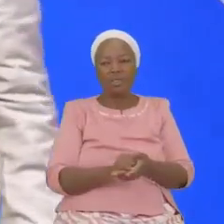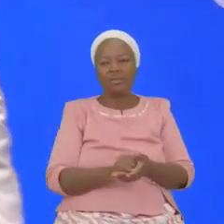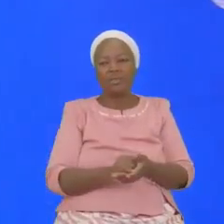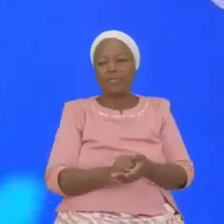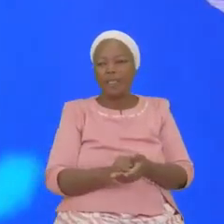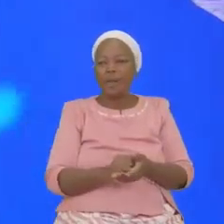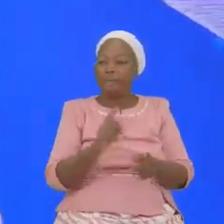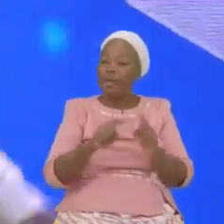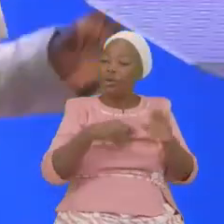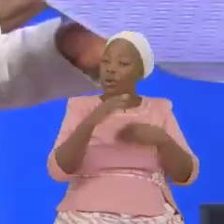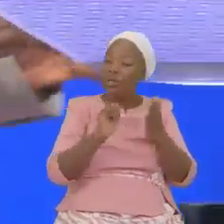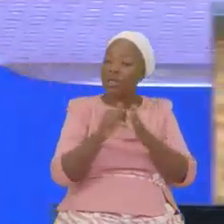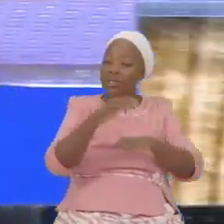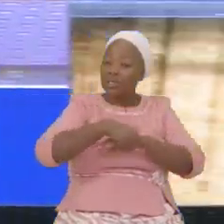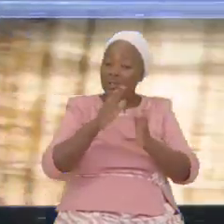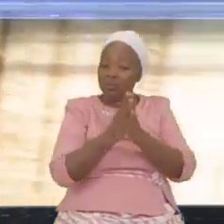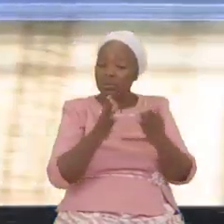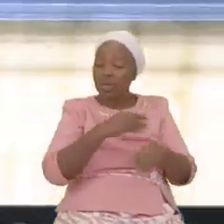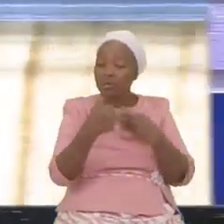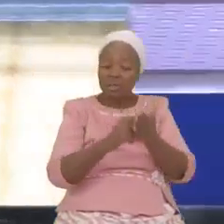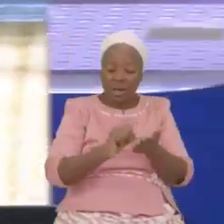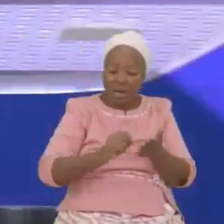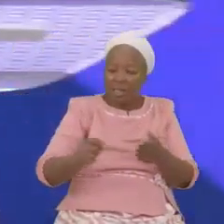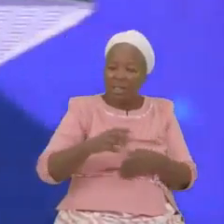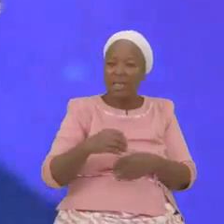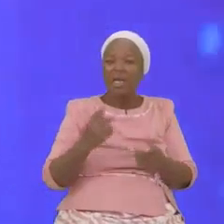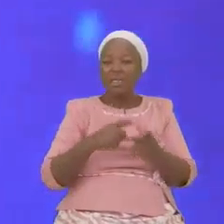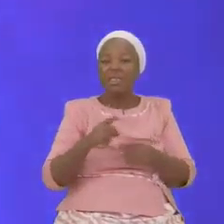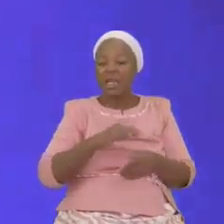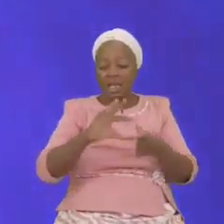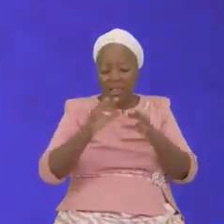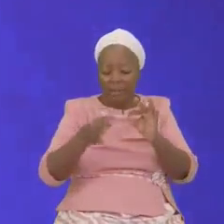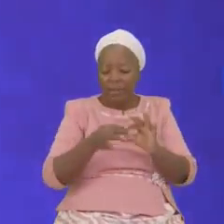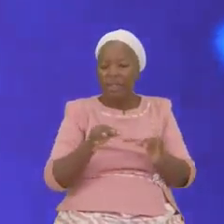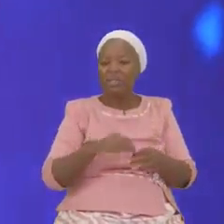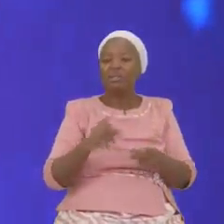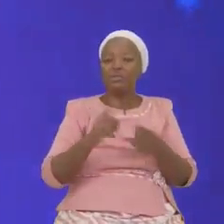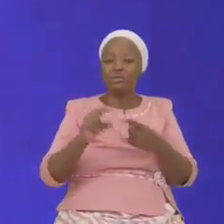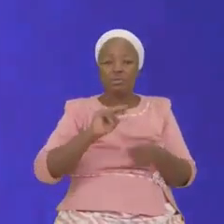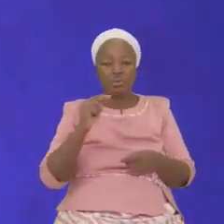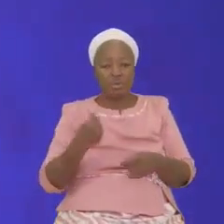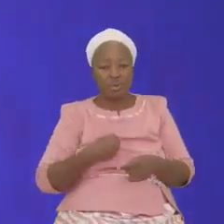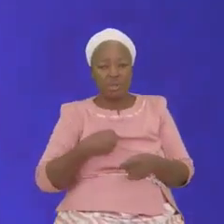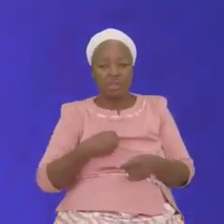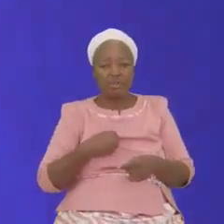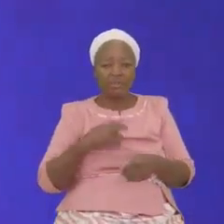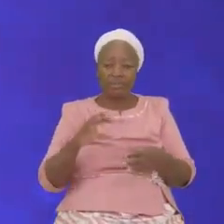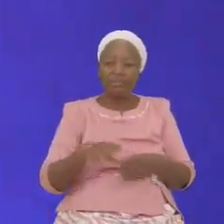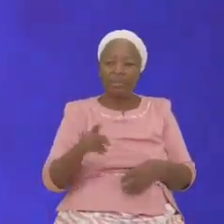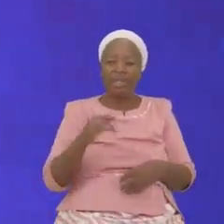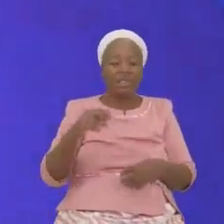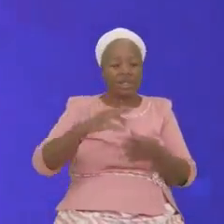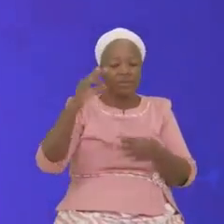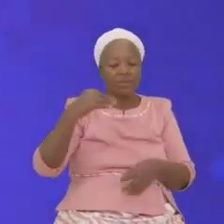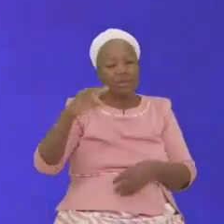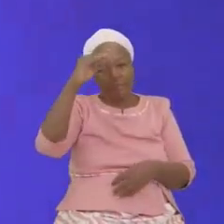But all that literature book and all the writings of all the authors, they are interpreted unto us by the spirit of men.